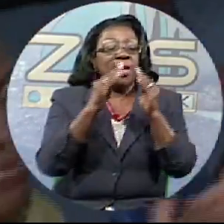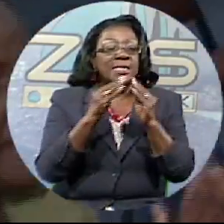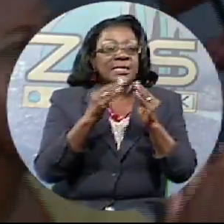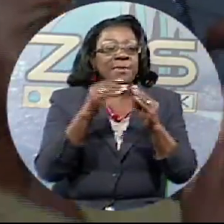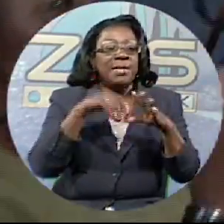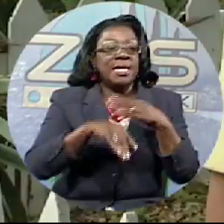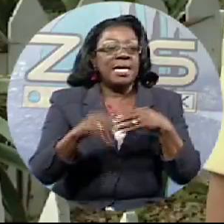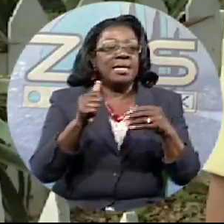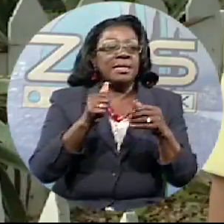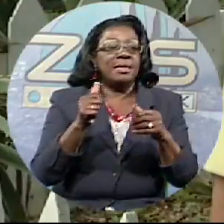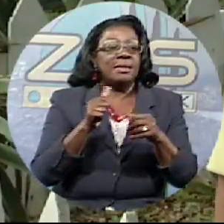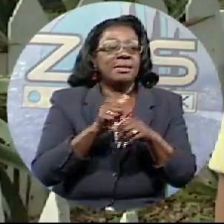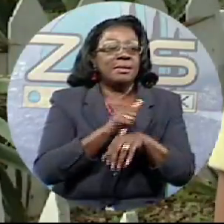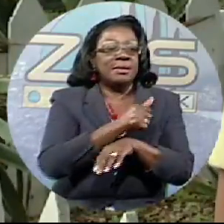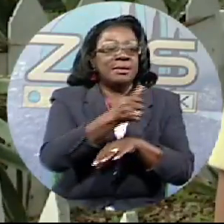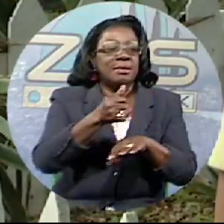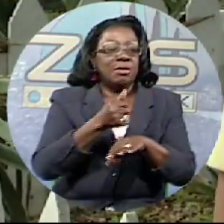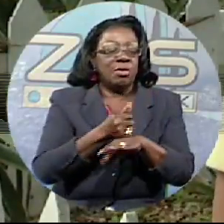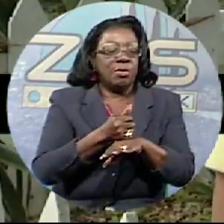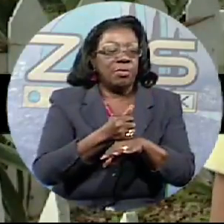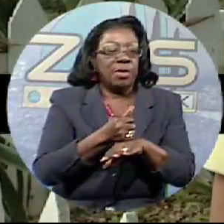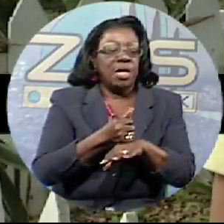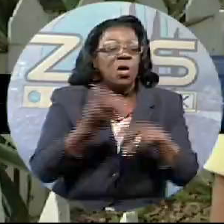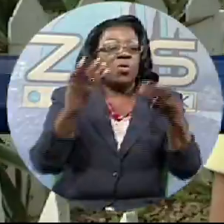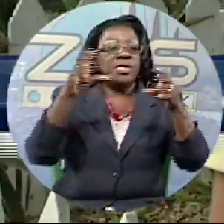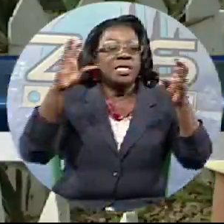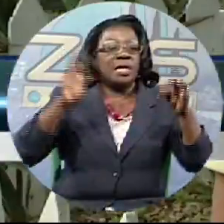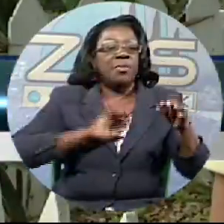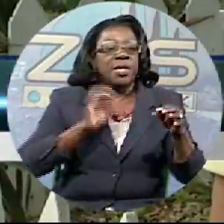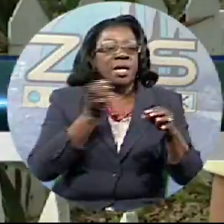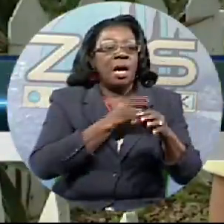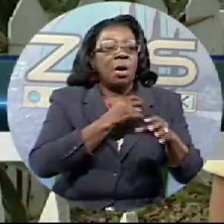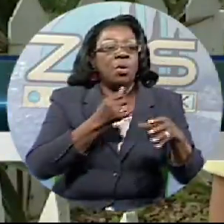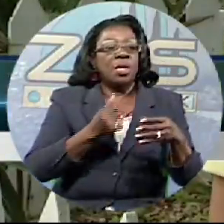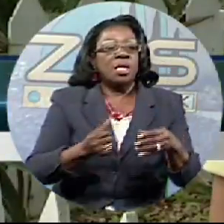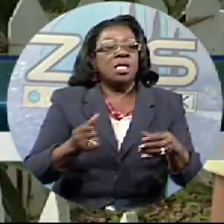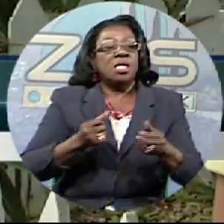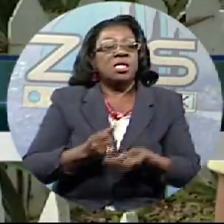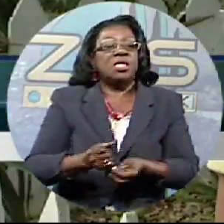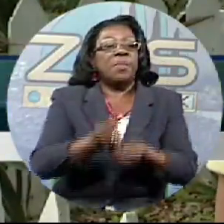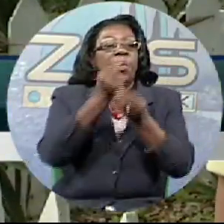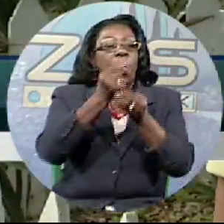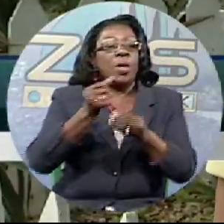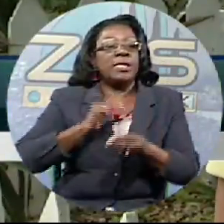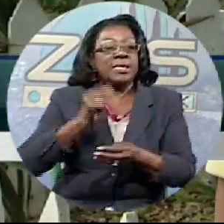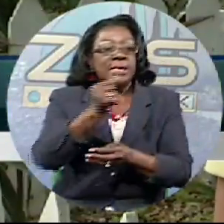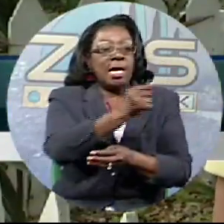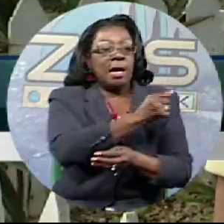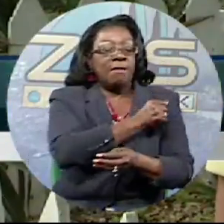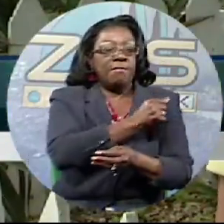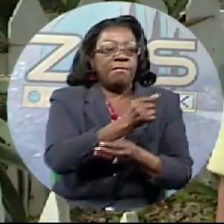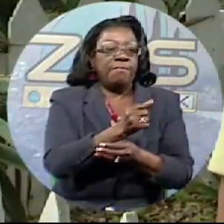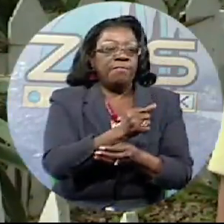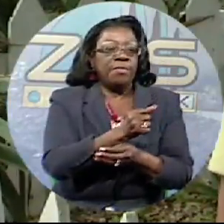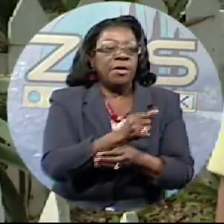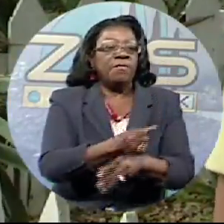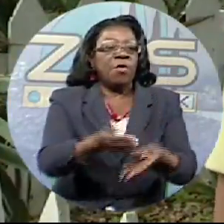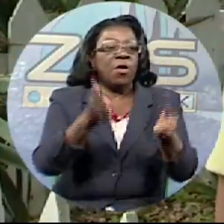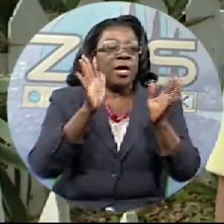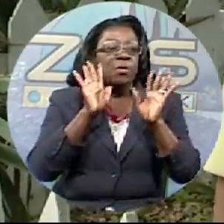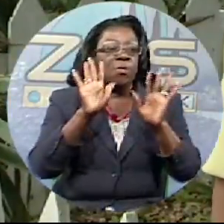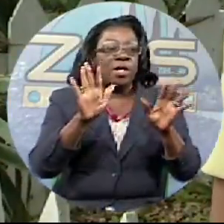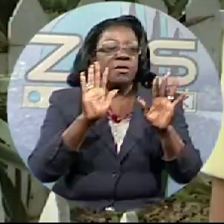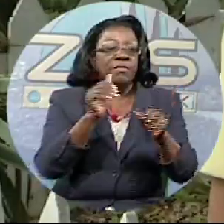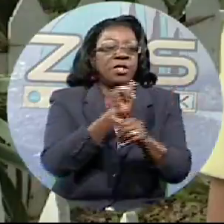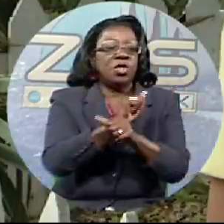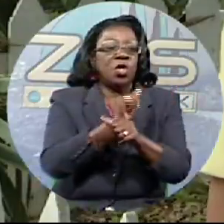celebrate our support staff, our clerical workers, our janitorial workers, and our security staff for the stellar performance